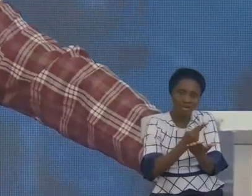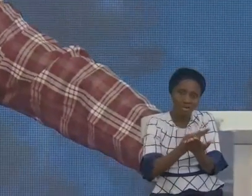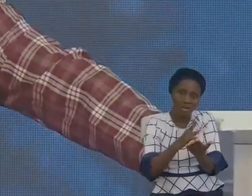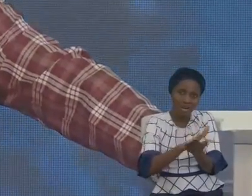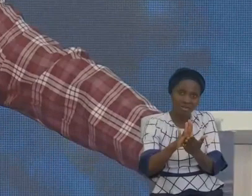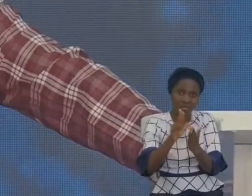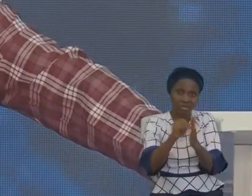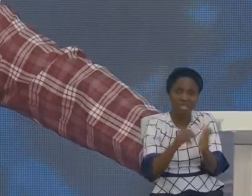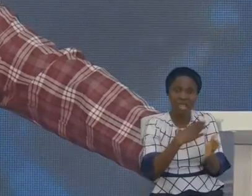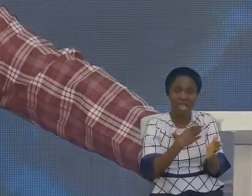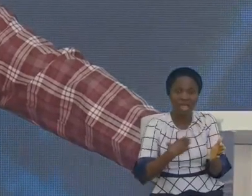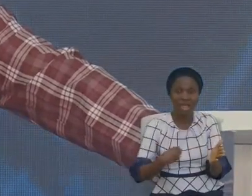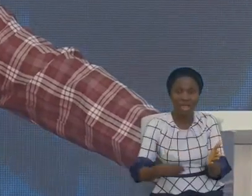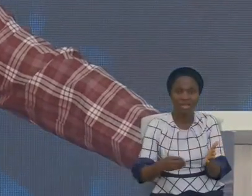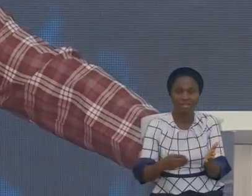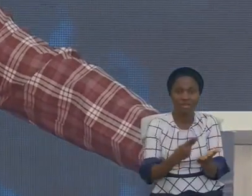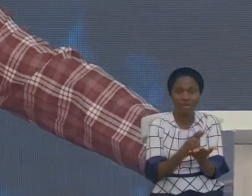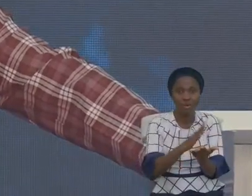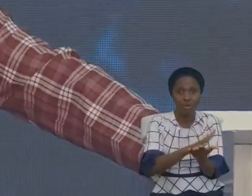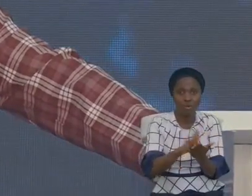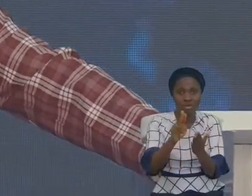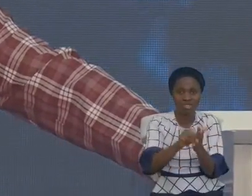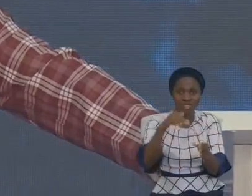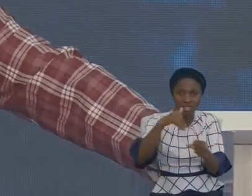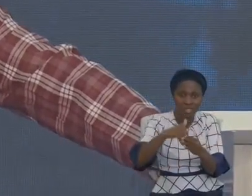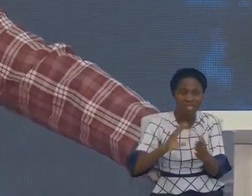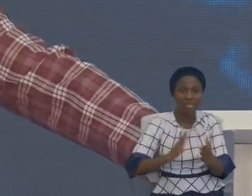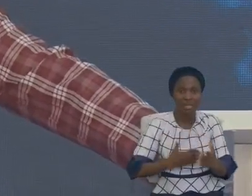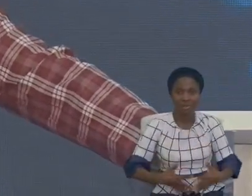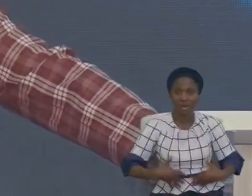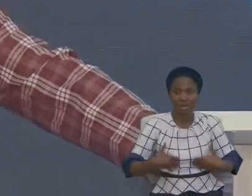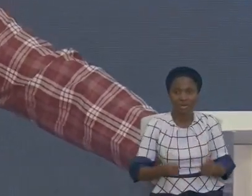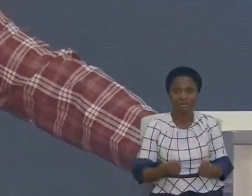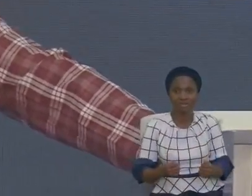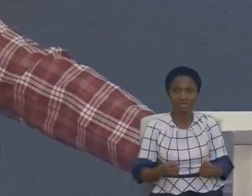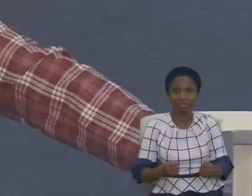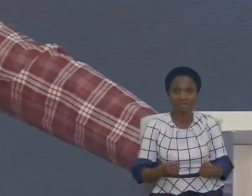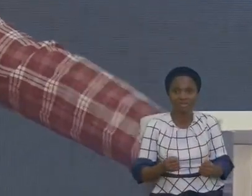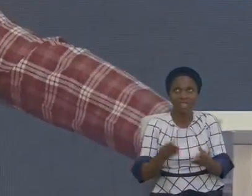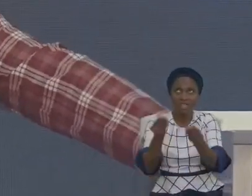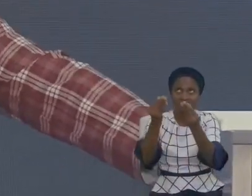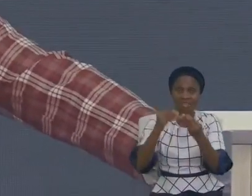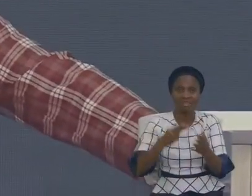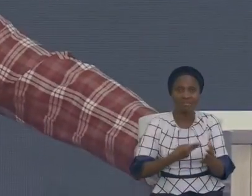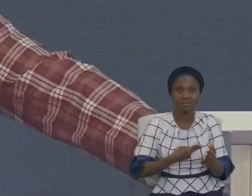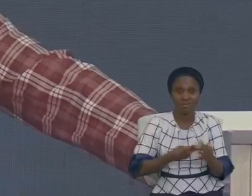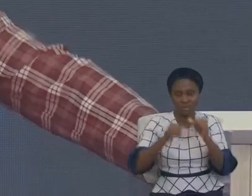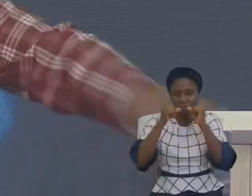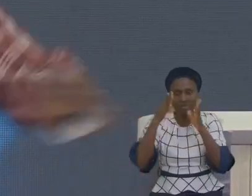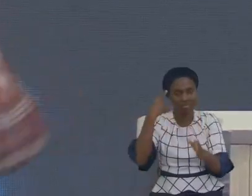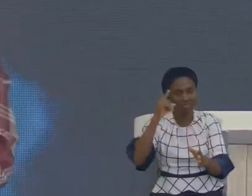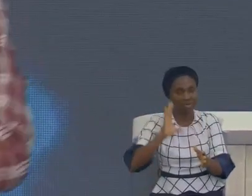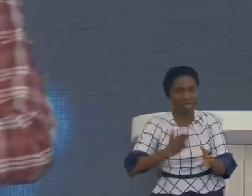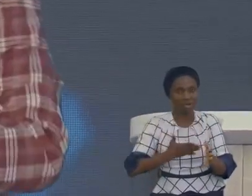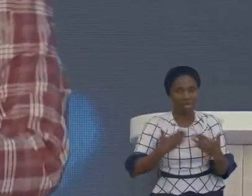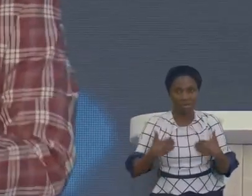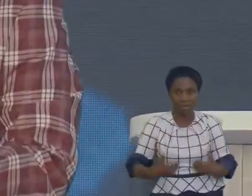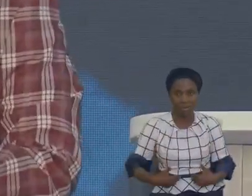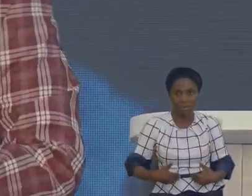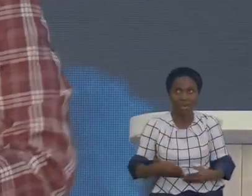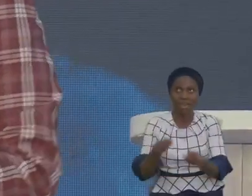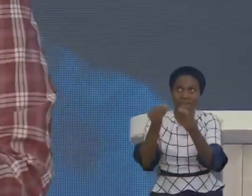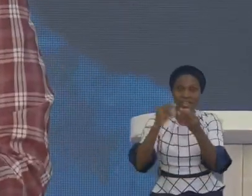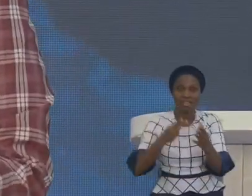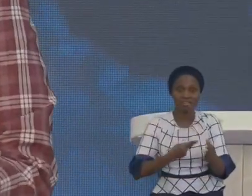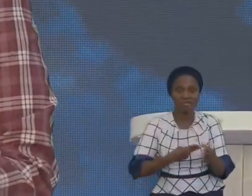He gives us blessing for our body, gives us blessing for our brain, and He gives us blessing